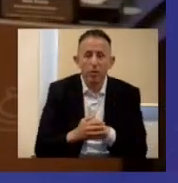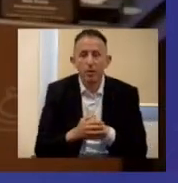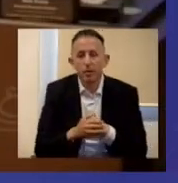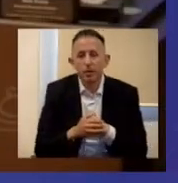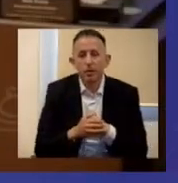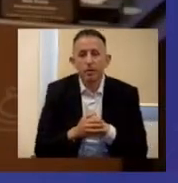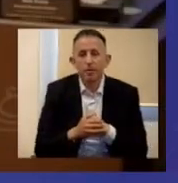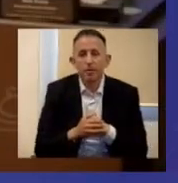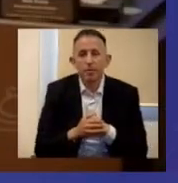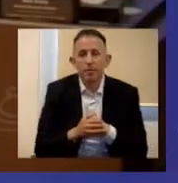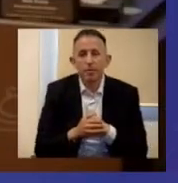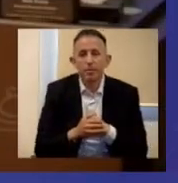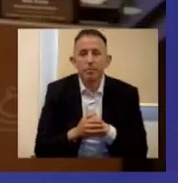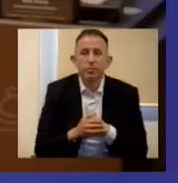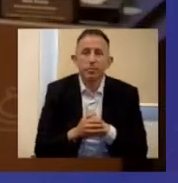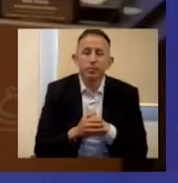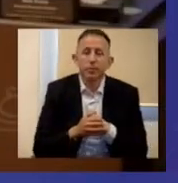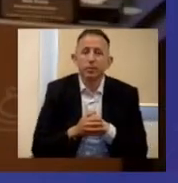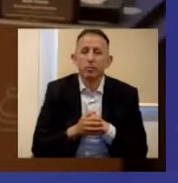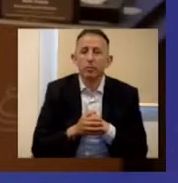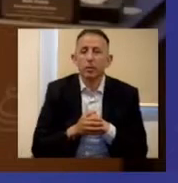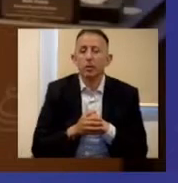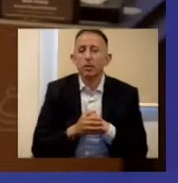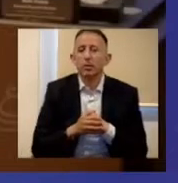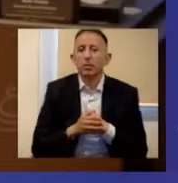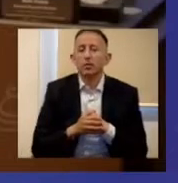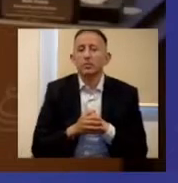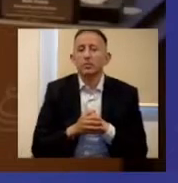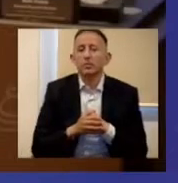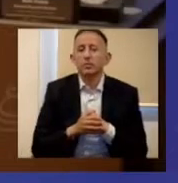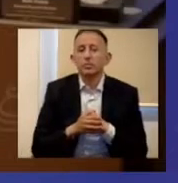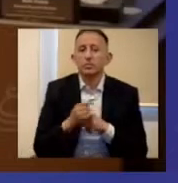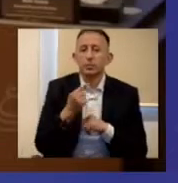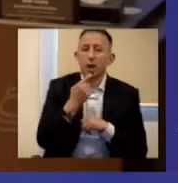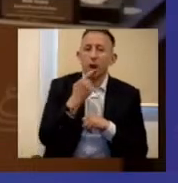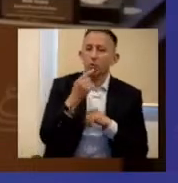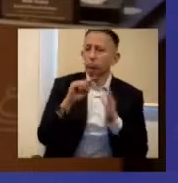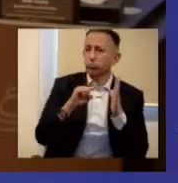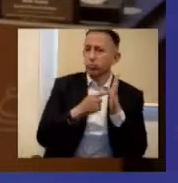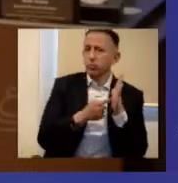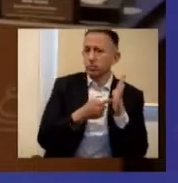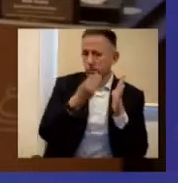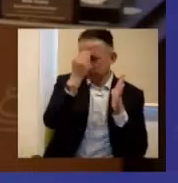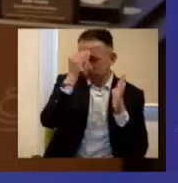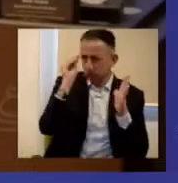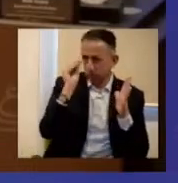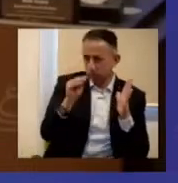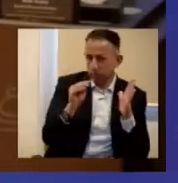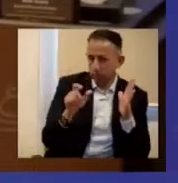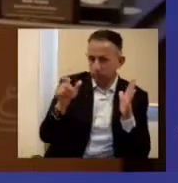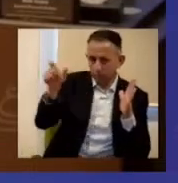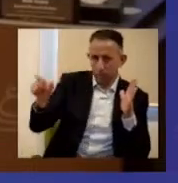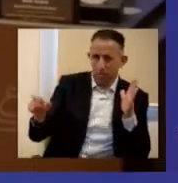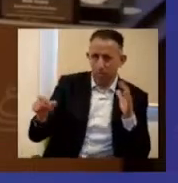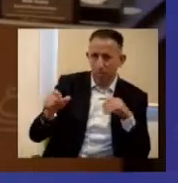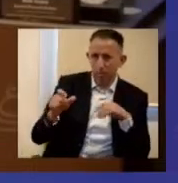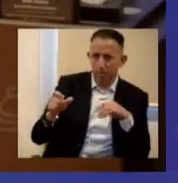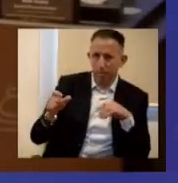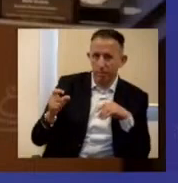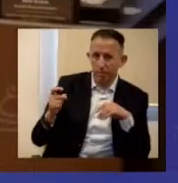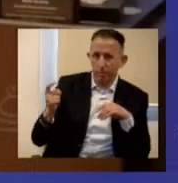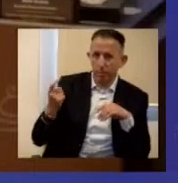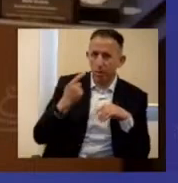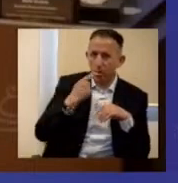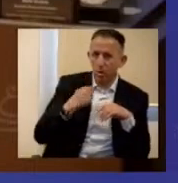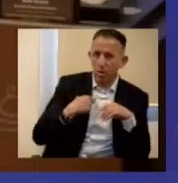Serres. Michel Serres said that science is what a father teaches his kids, but technology is what the kid teaches the